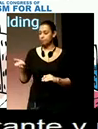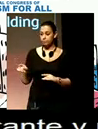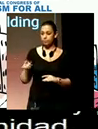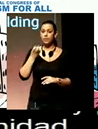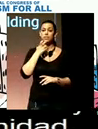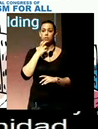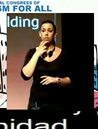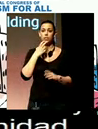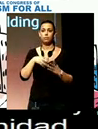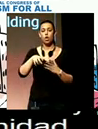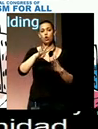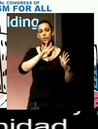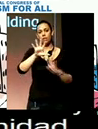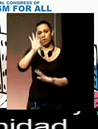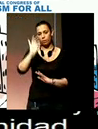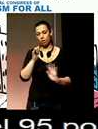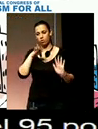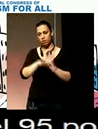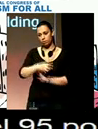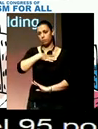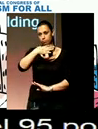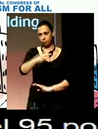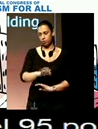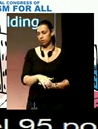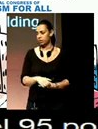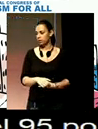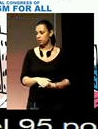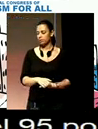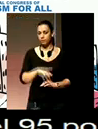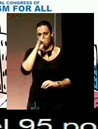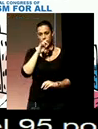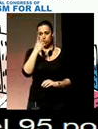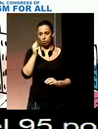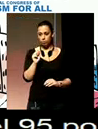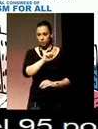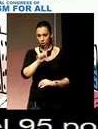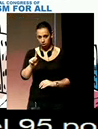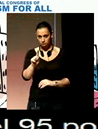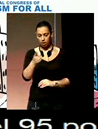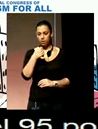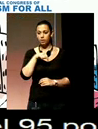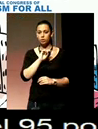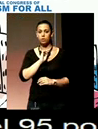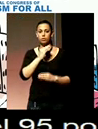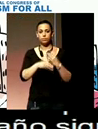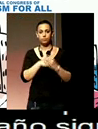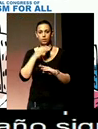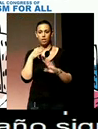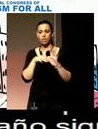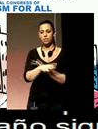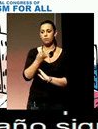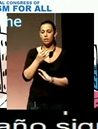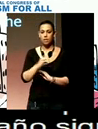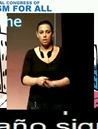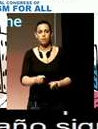humanity heritage, and is 95% accessible. In 2011, the first slide on the right, we